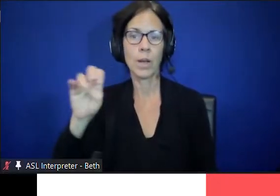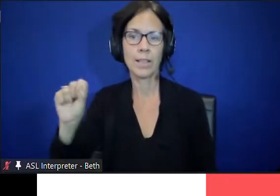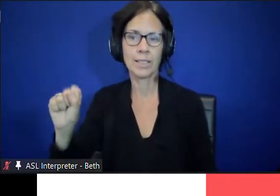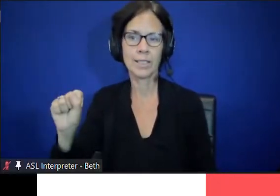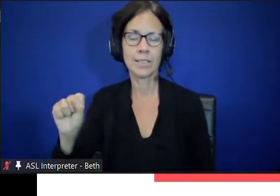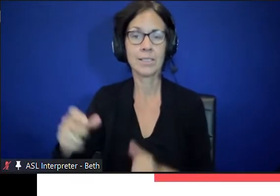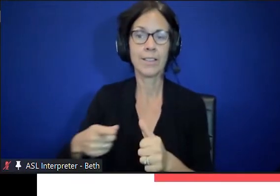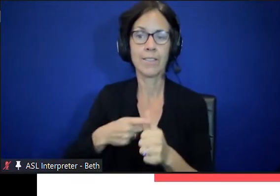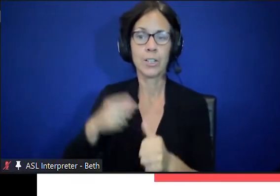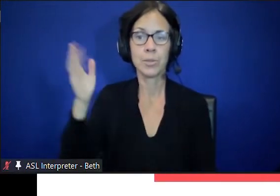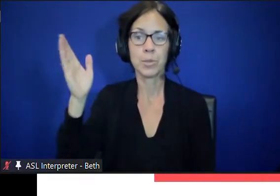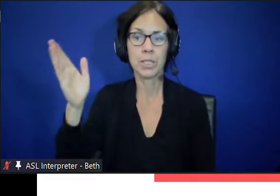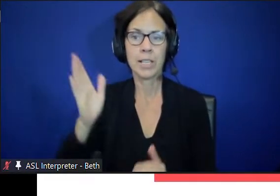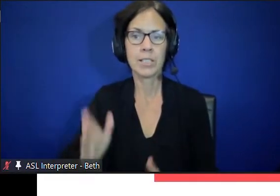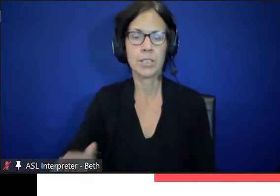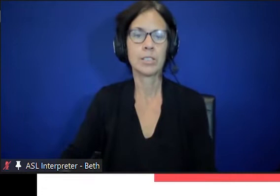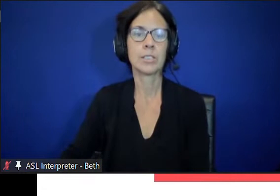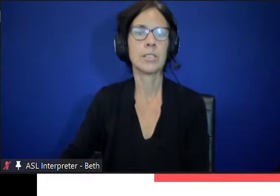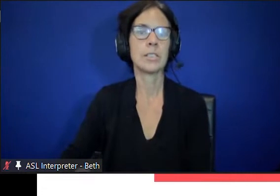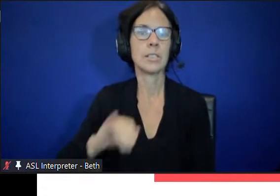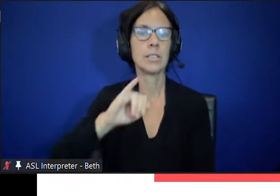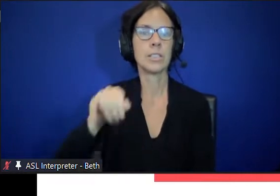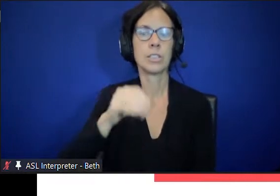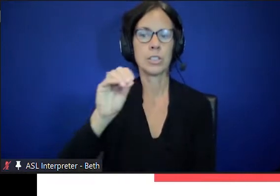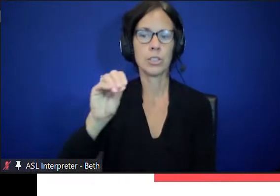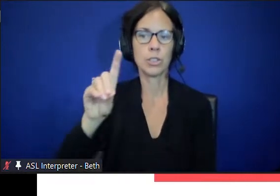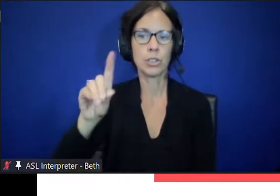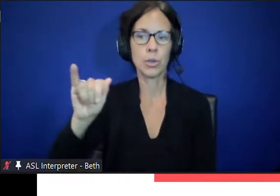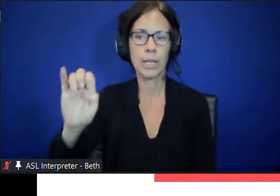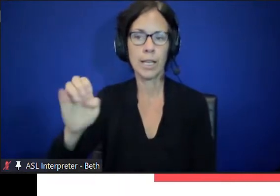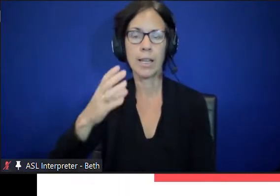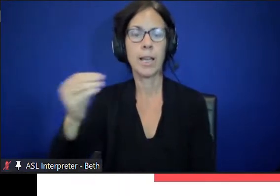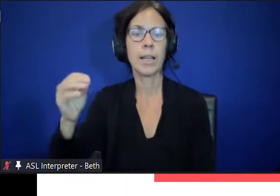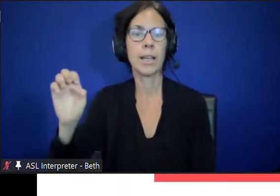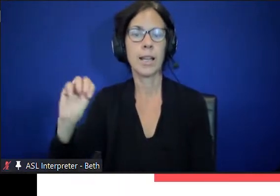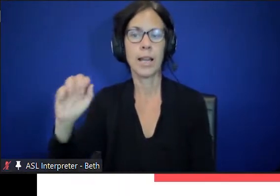So our first presenters are Jodie and Emma.